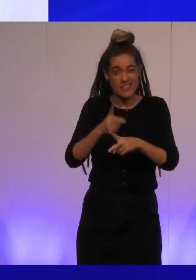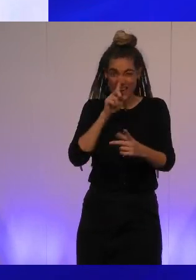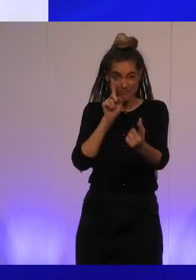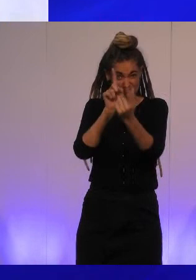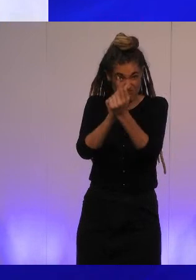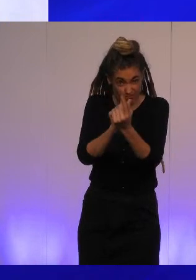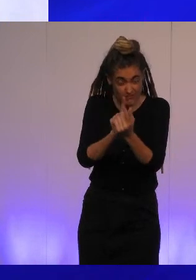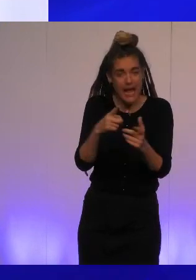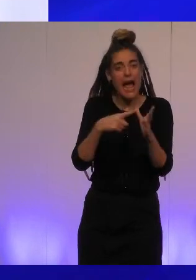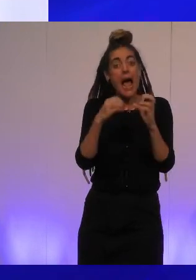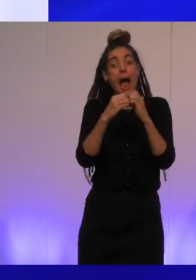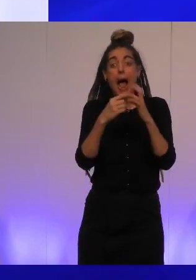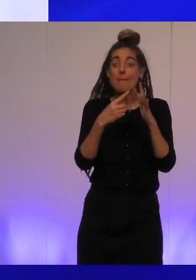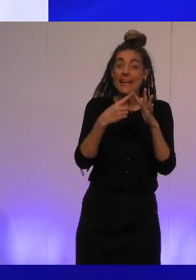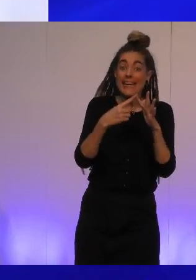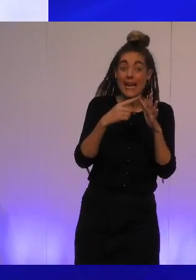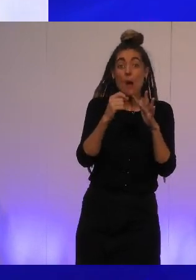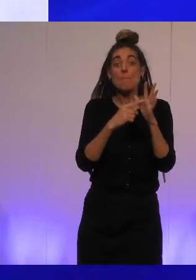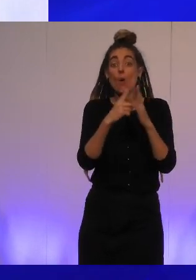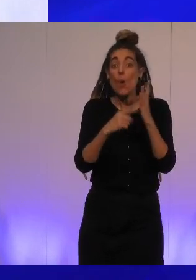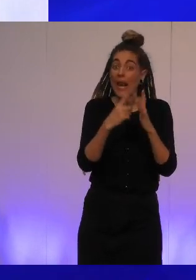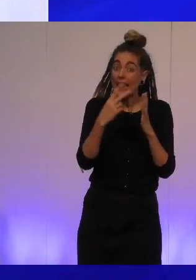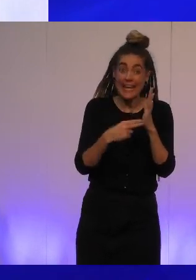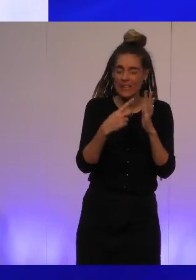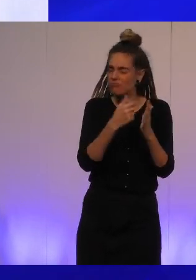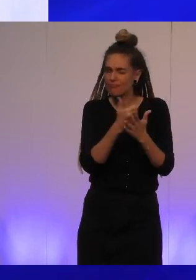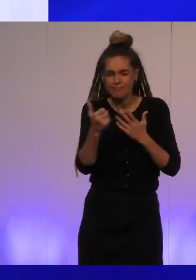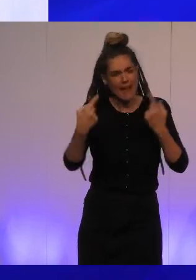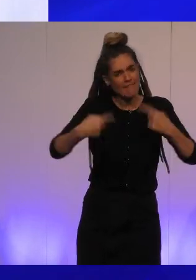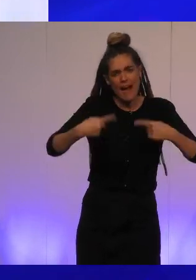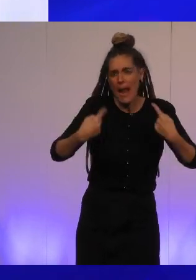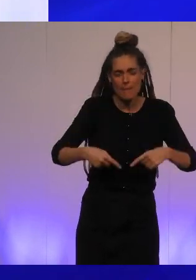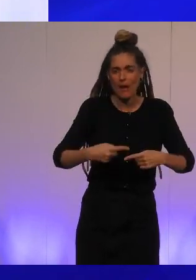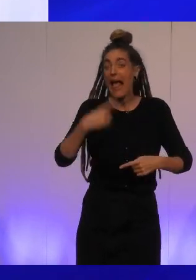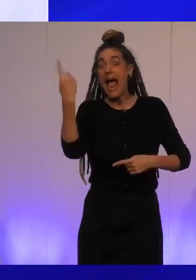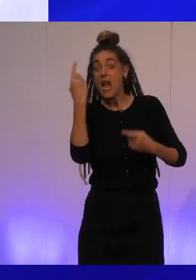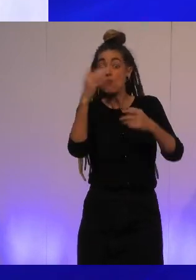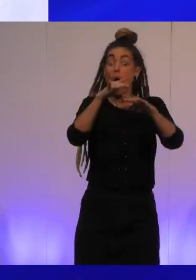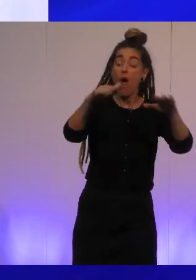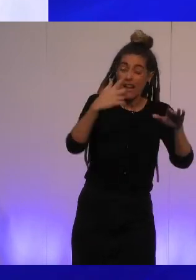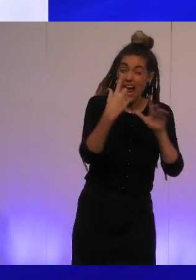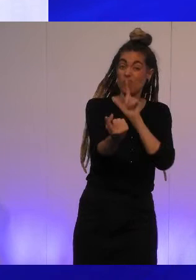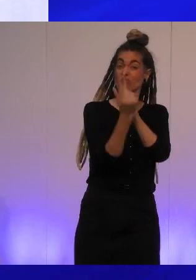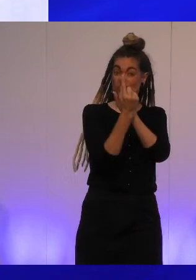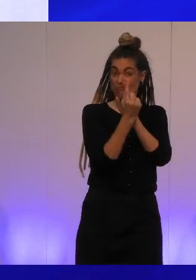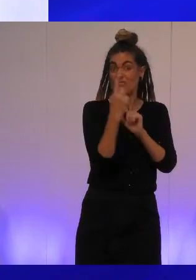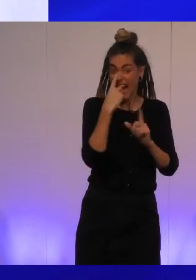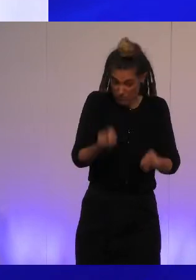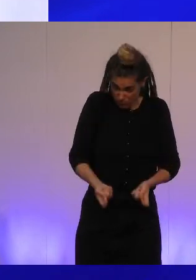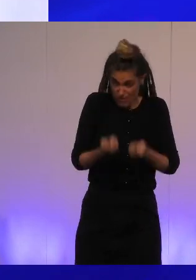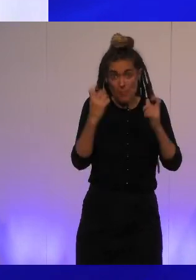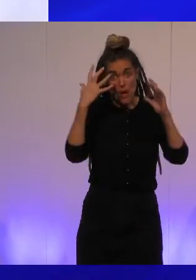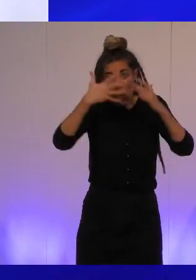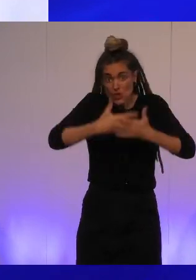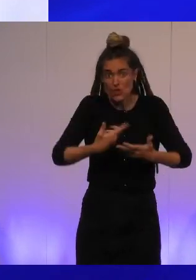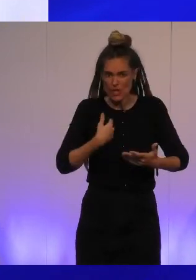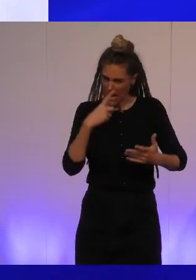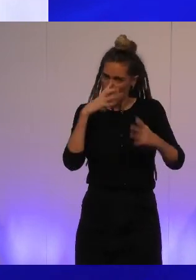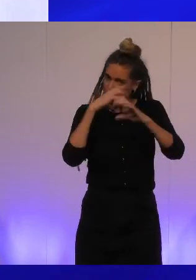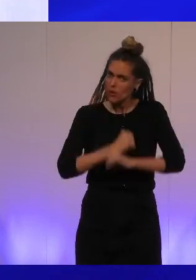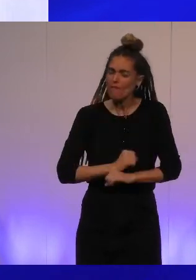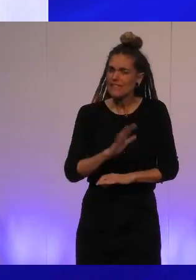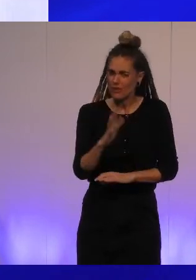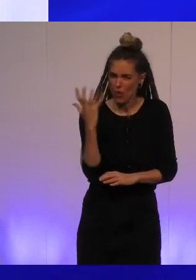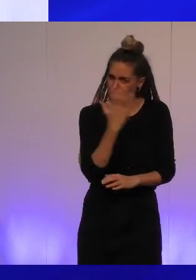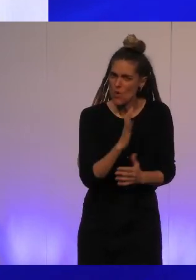and Pauline are available for anyone to speak to raise their concerns in confidence. We would always encourage